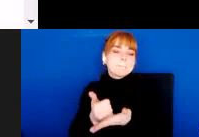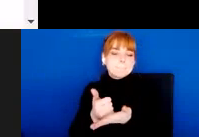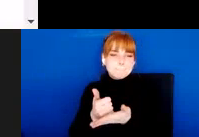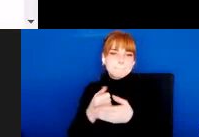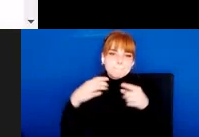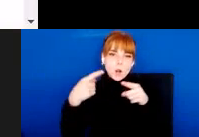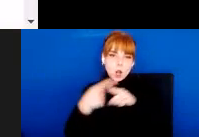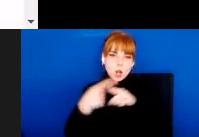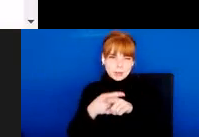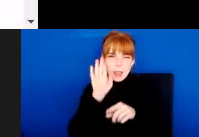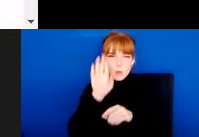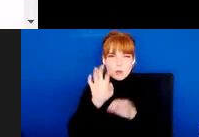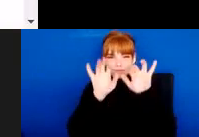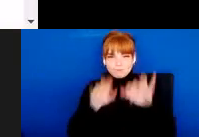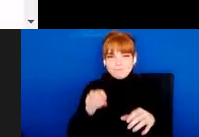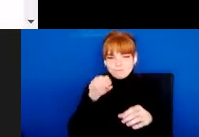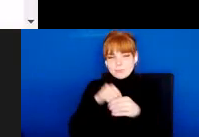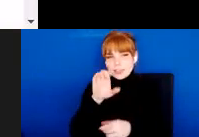chat.